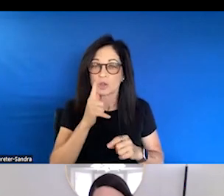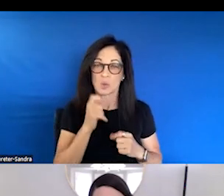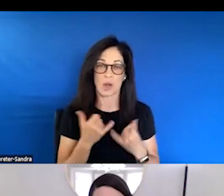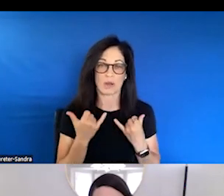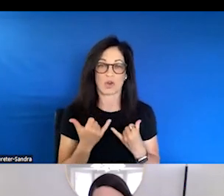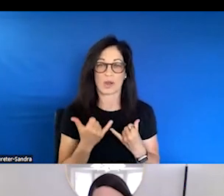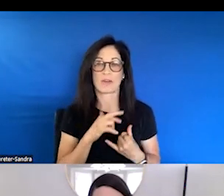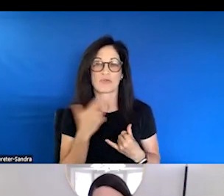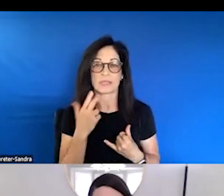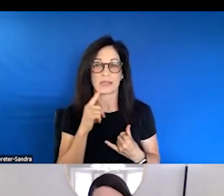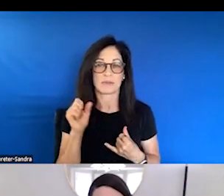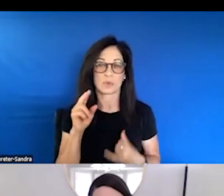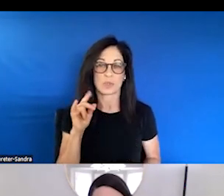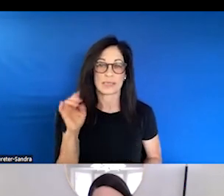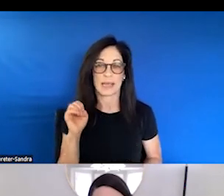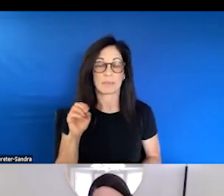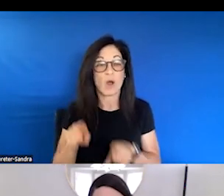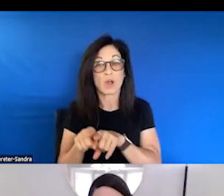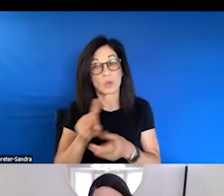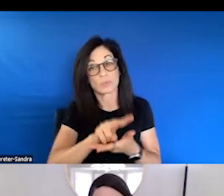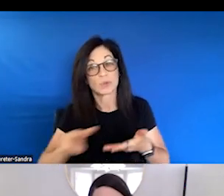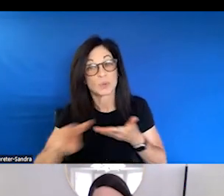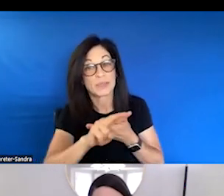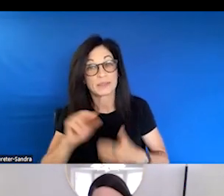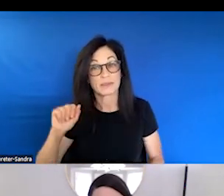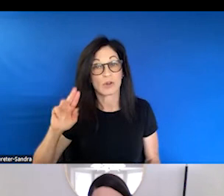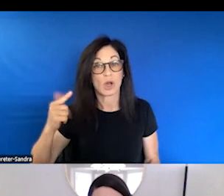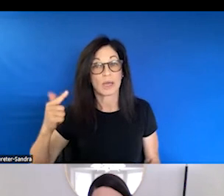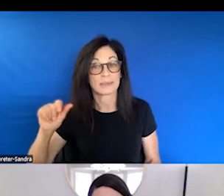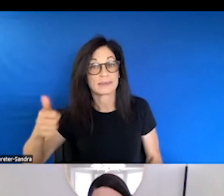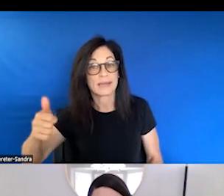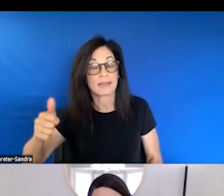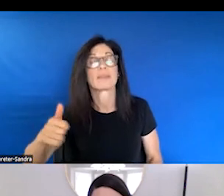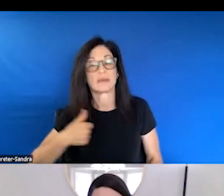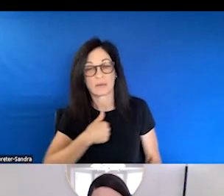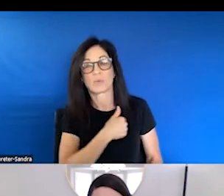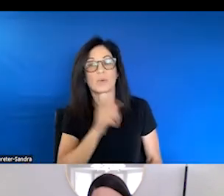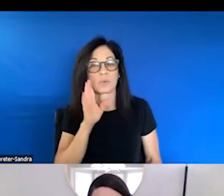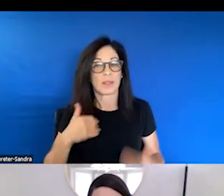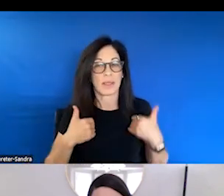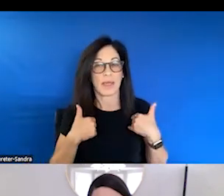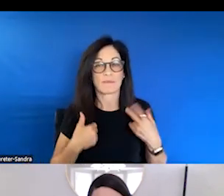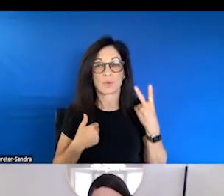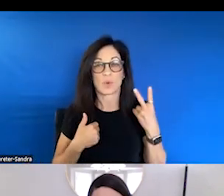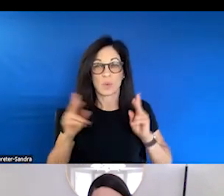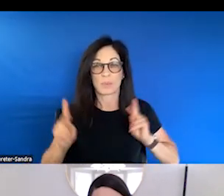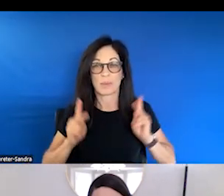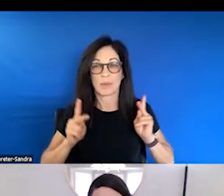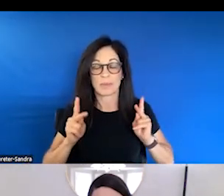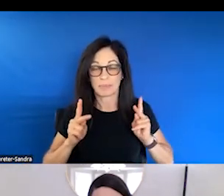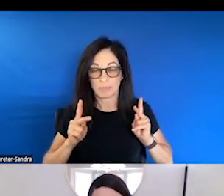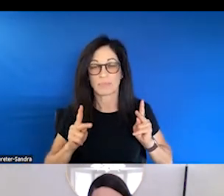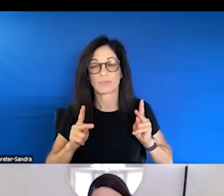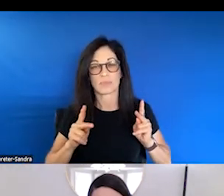also wanted to flag in 2 weeks on August 10th, we'll be joined by two folks who are going to